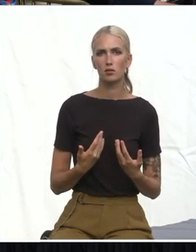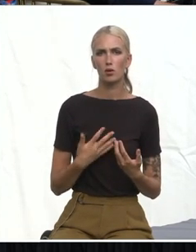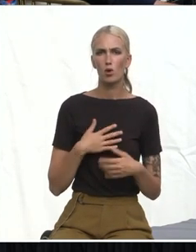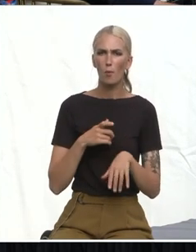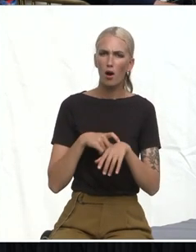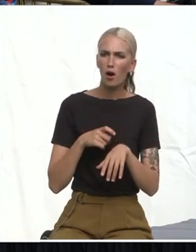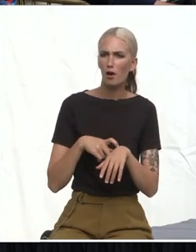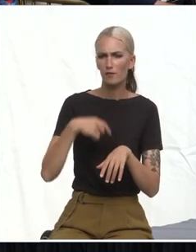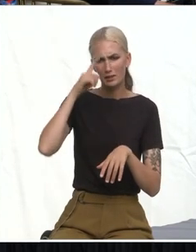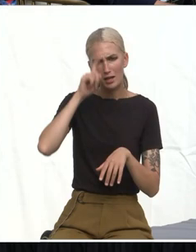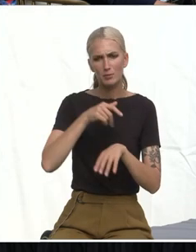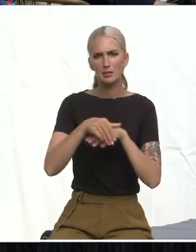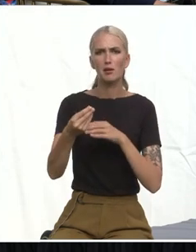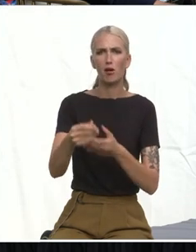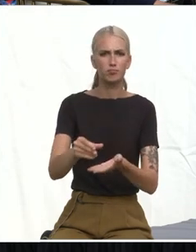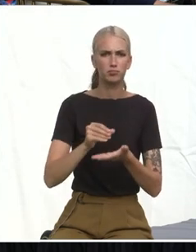and our knowledge.